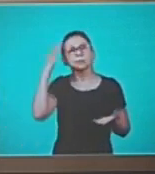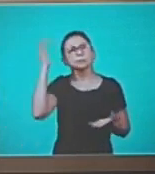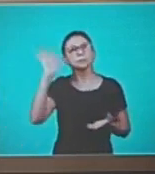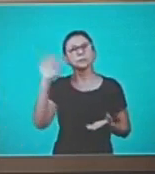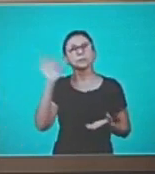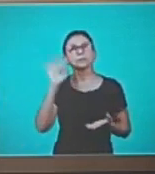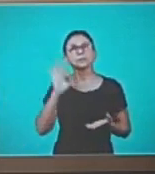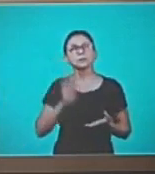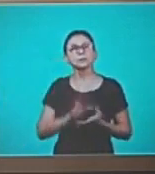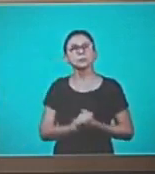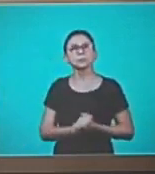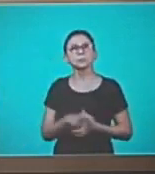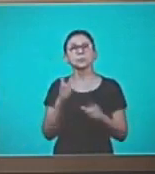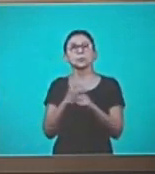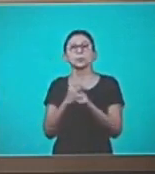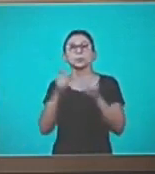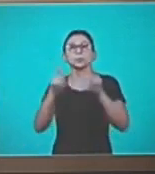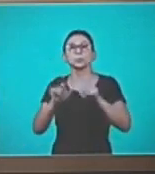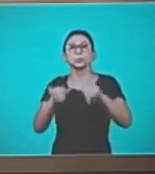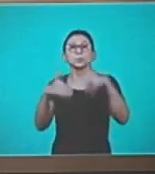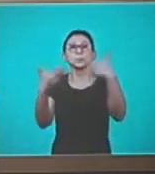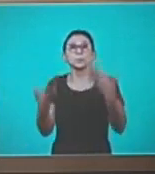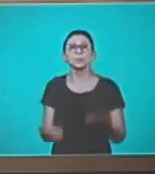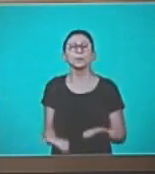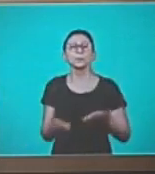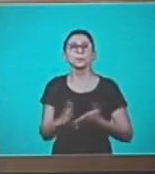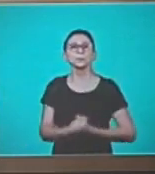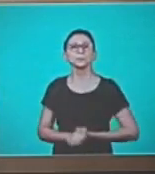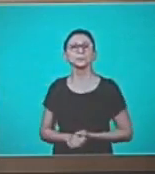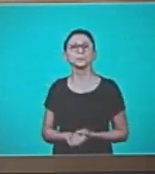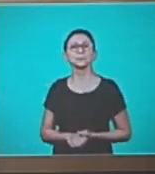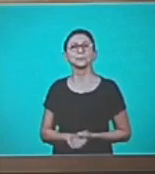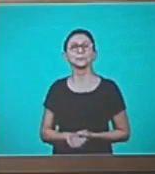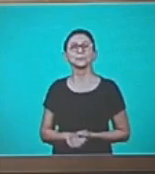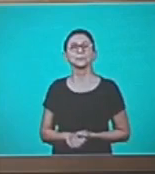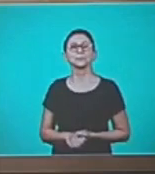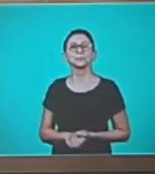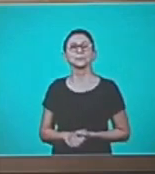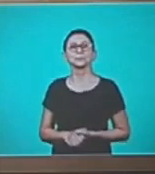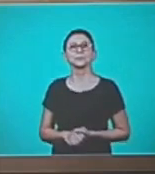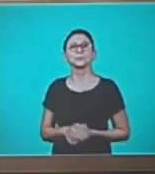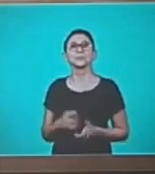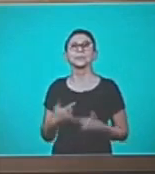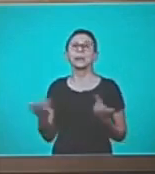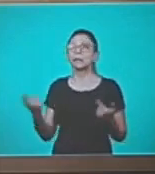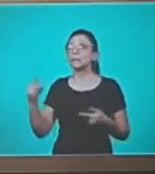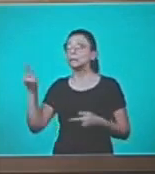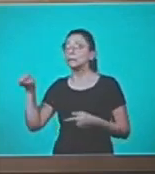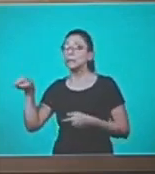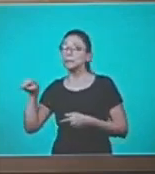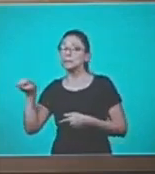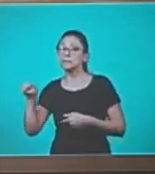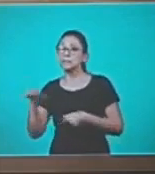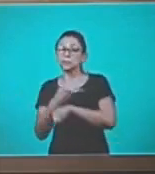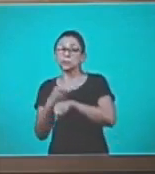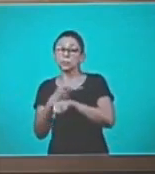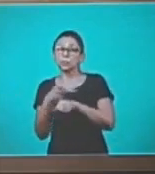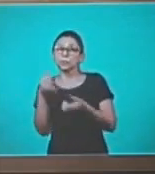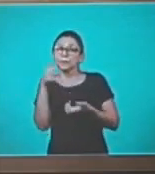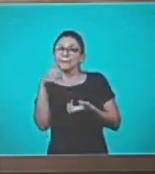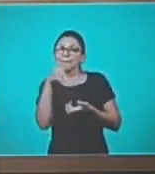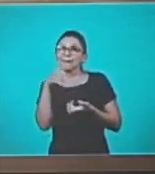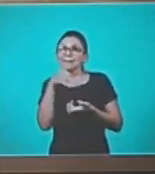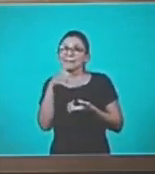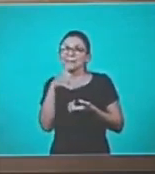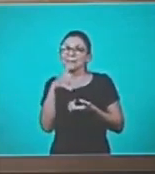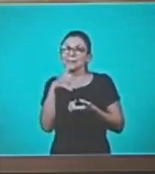but they went towards the opposite direction. But midnight, it was not time for them to buy oil, because whoever was